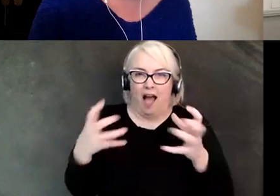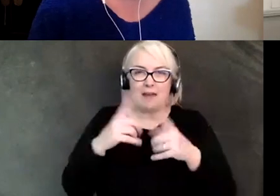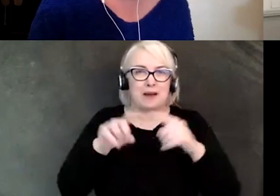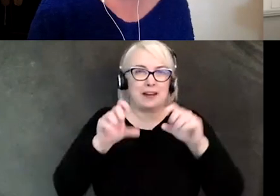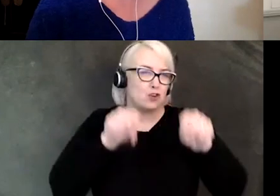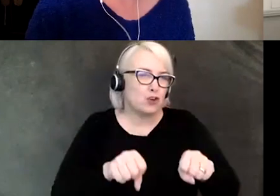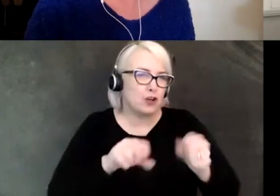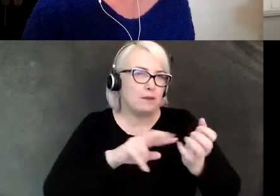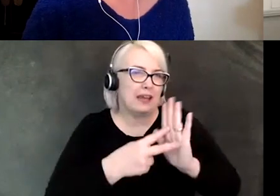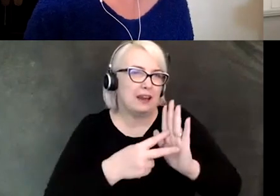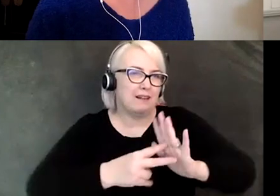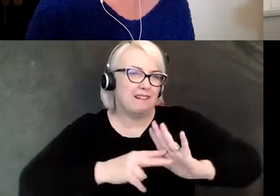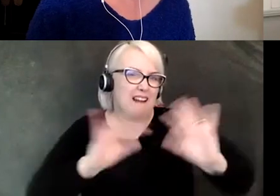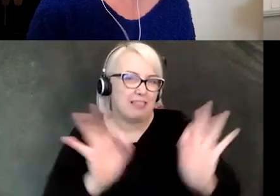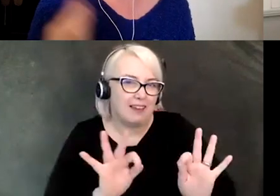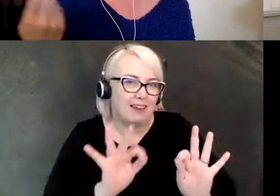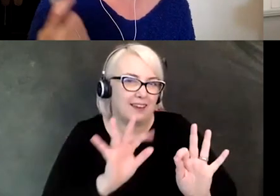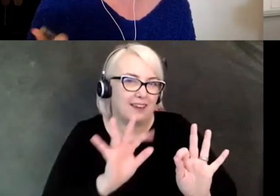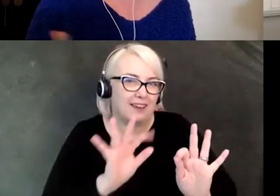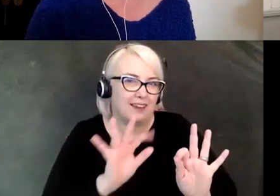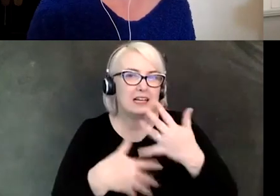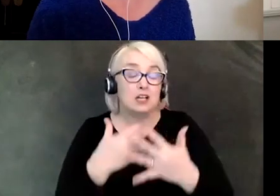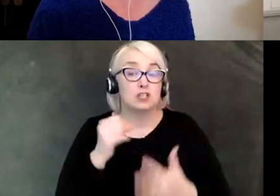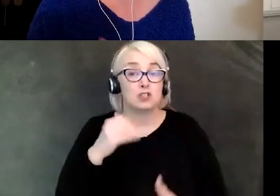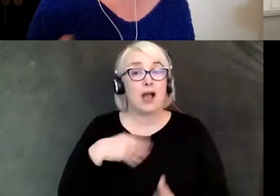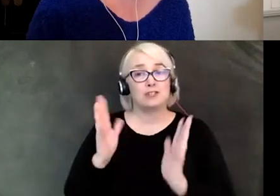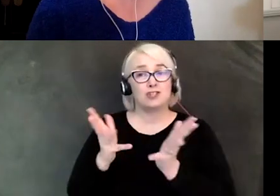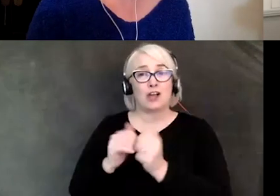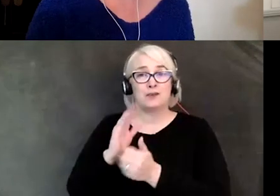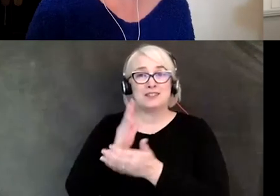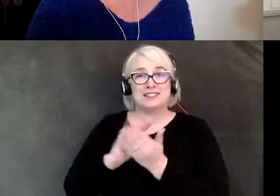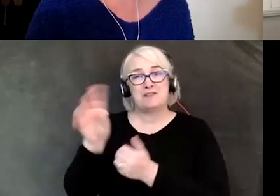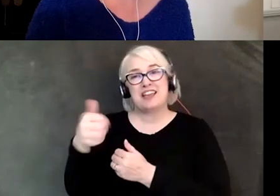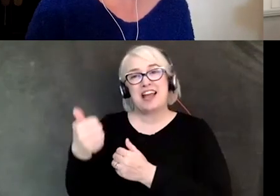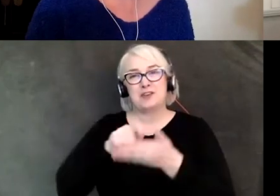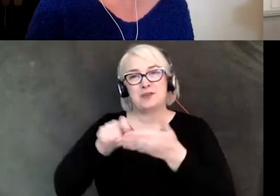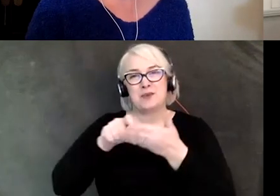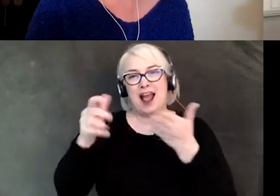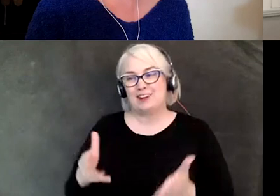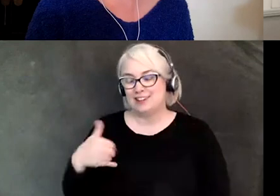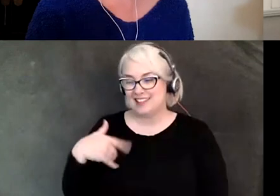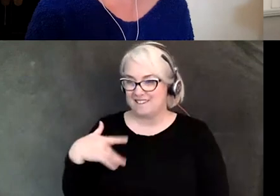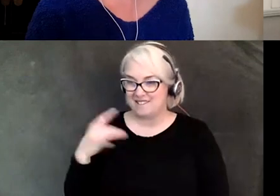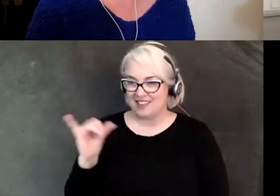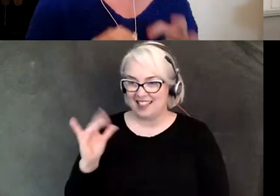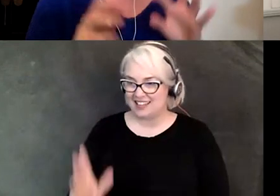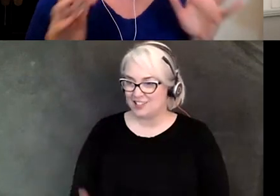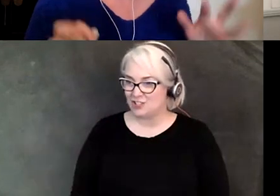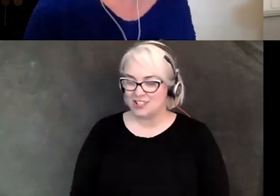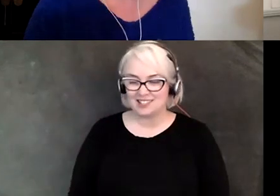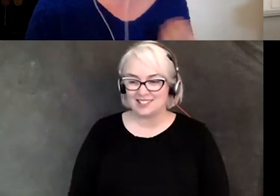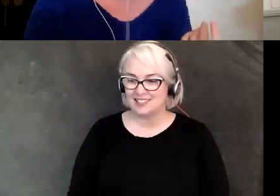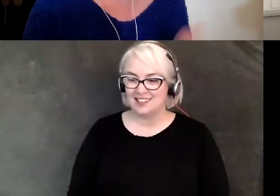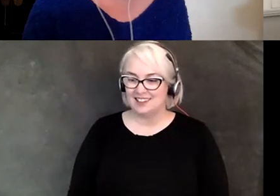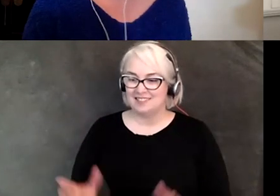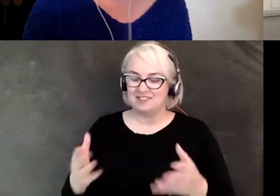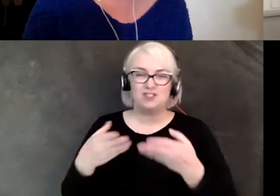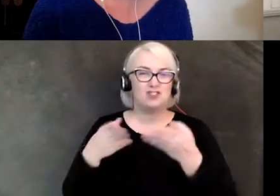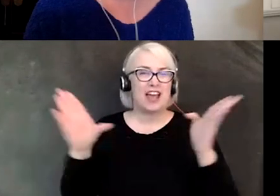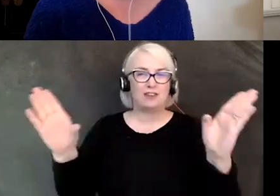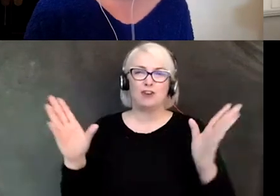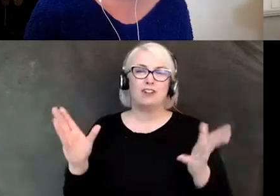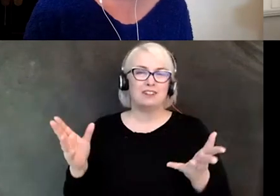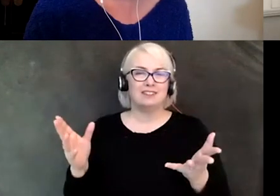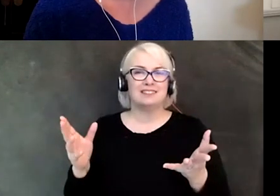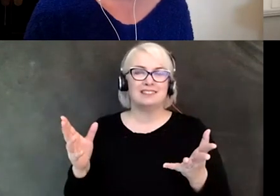I actually like, um, was talking even with some of the other writers, I feel like just in general, there's a lot of